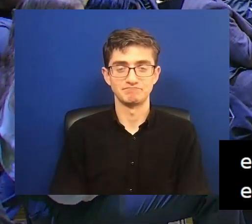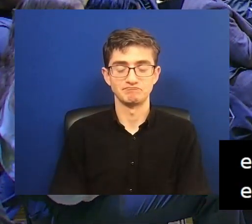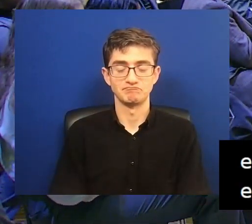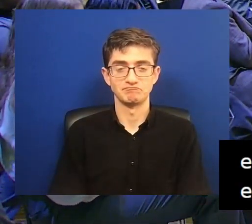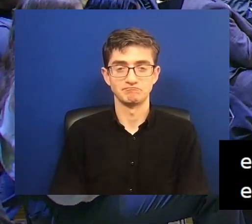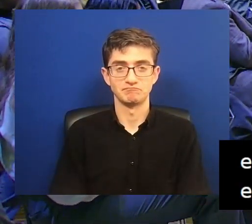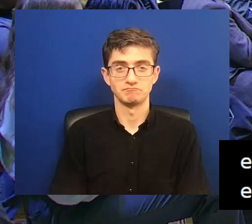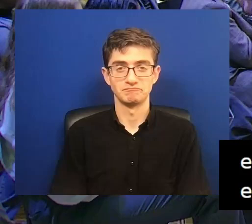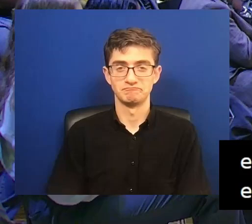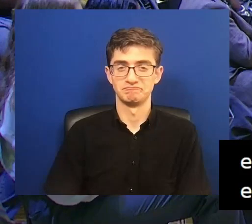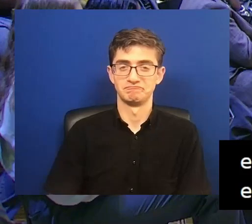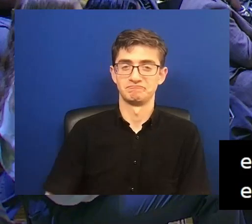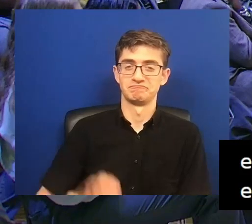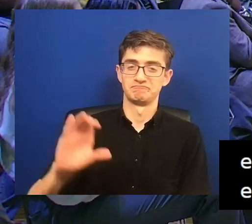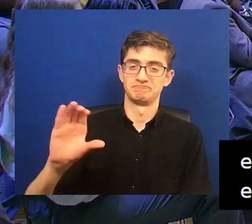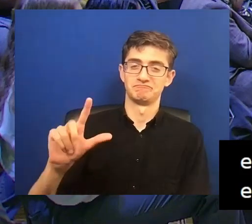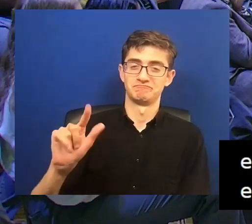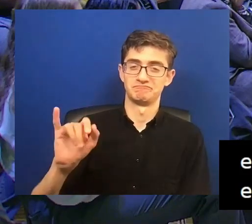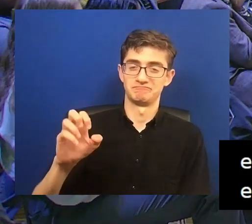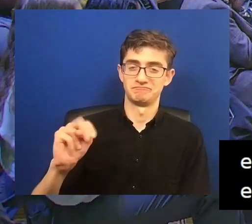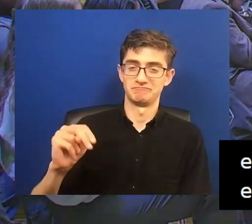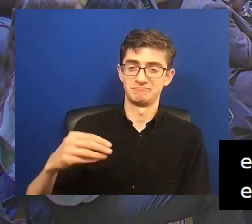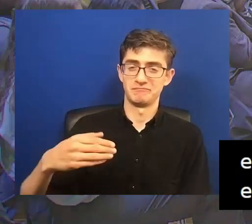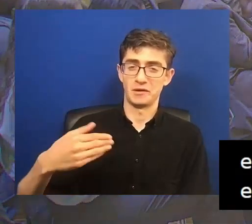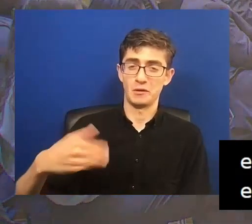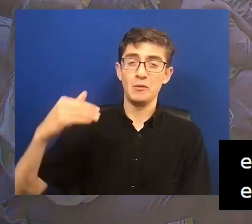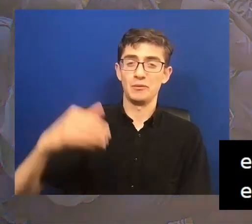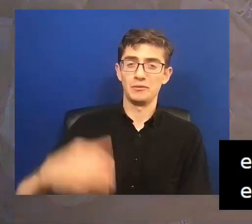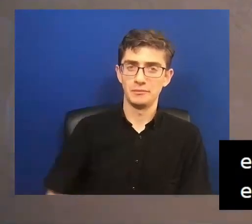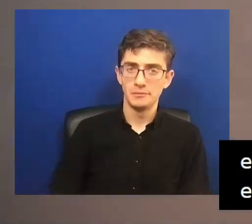Whew, there's a lot of talking here.